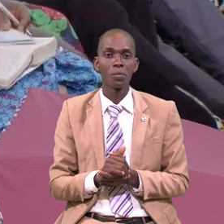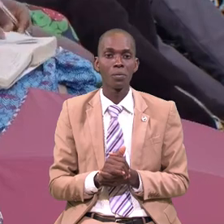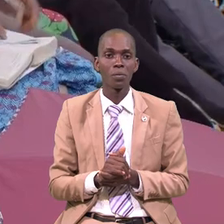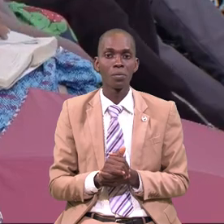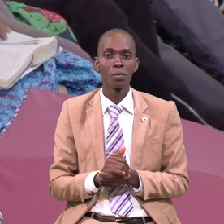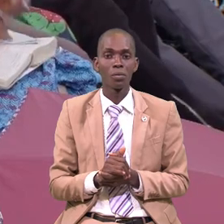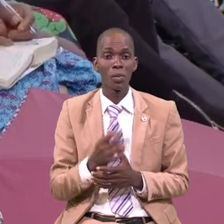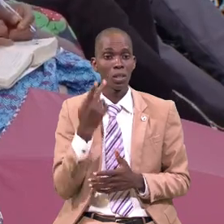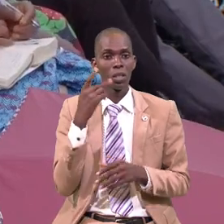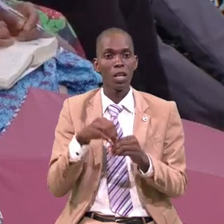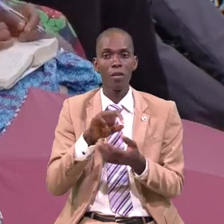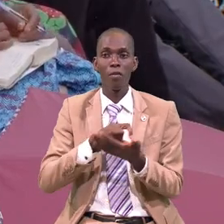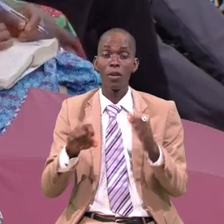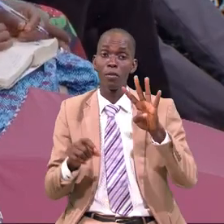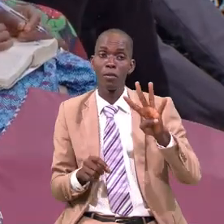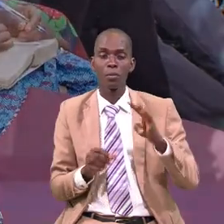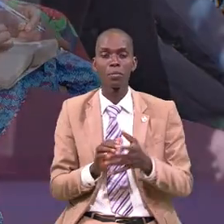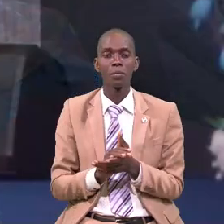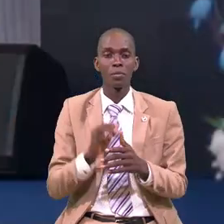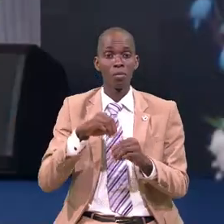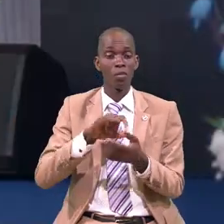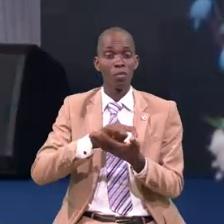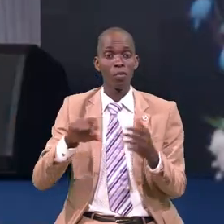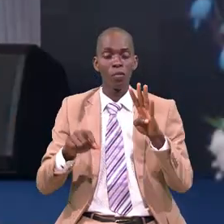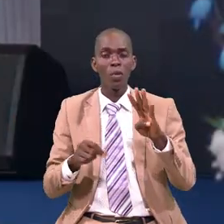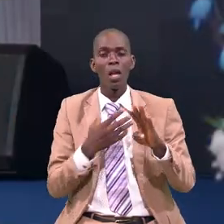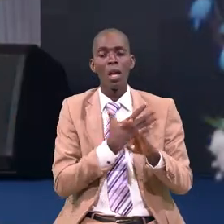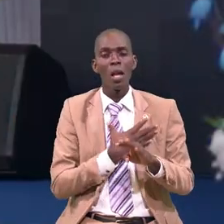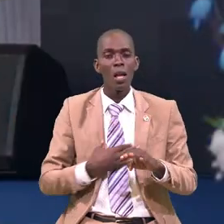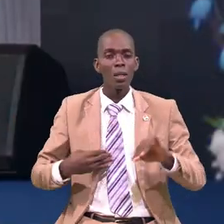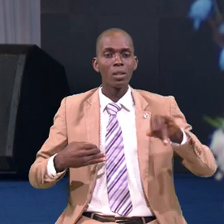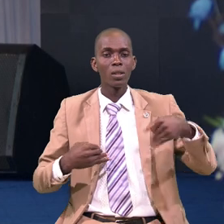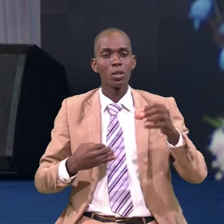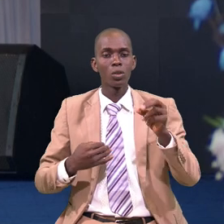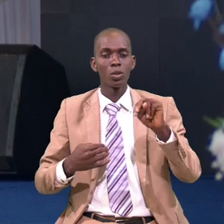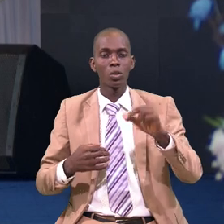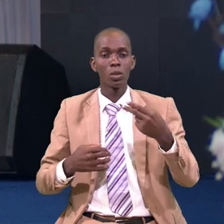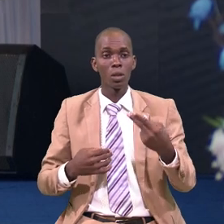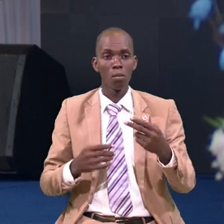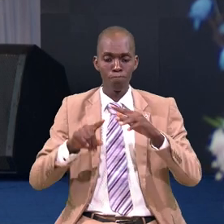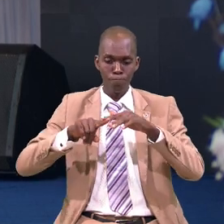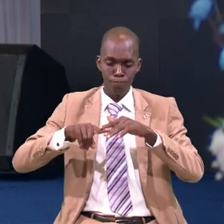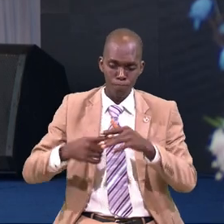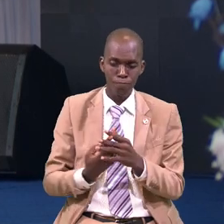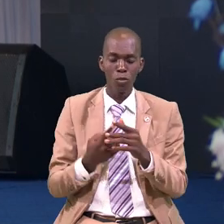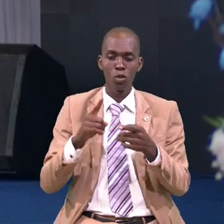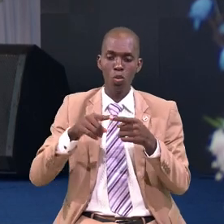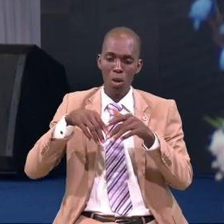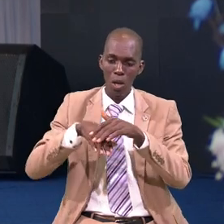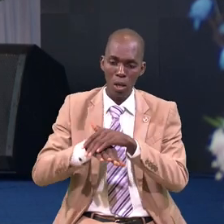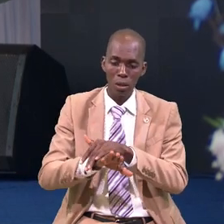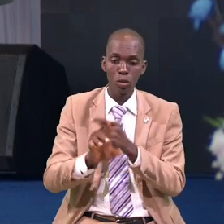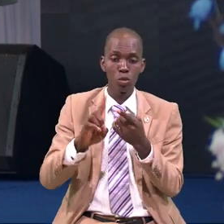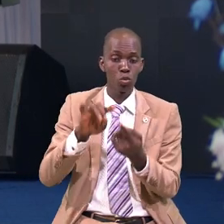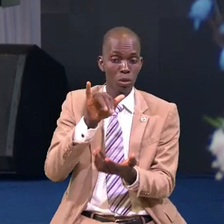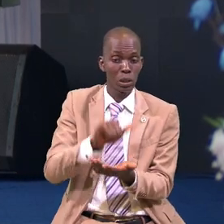Look at verse 4. In verse 4, and Jonah began to enter into the city